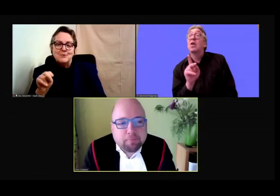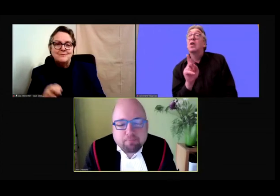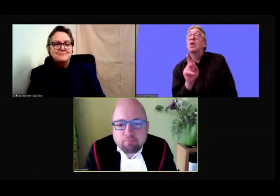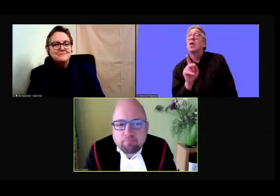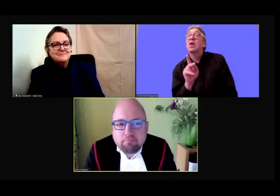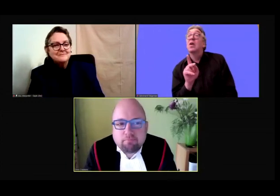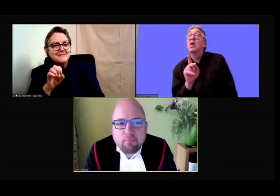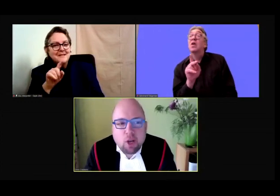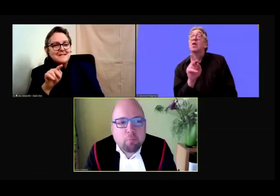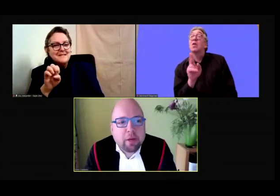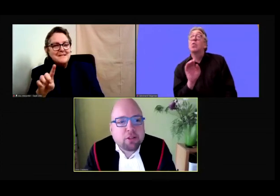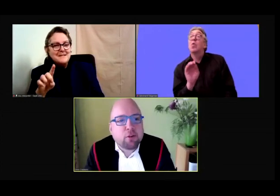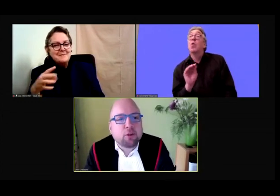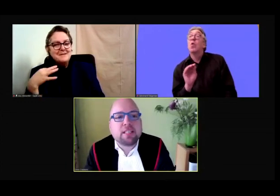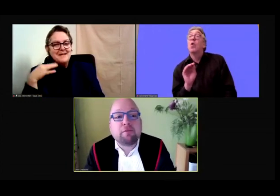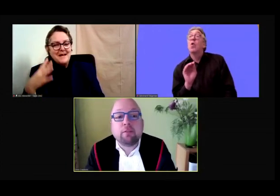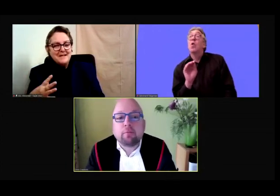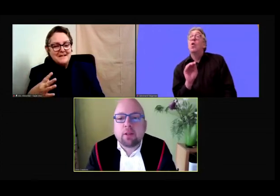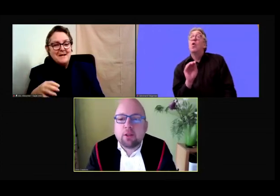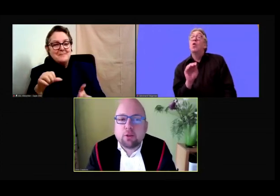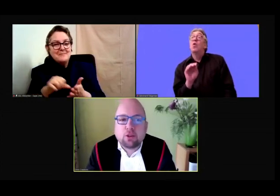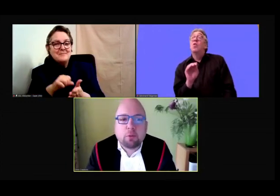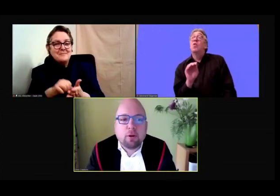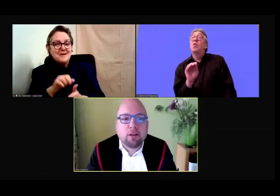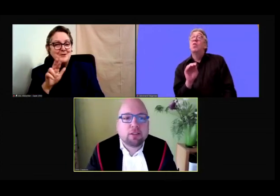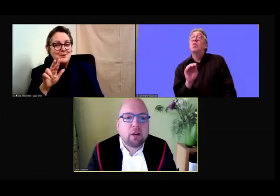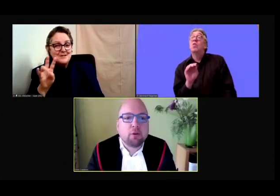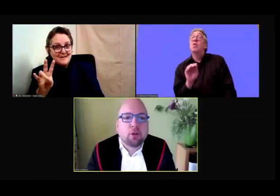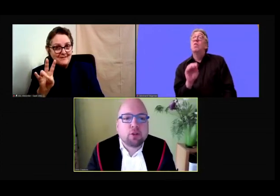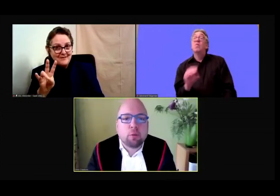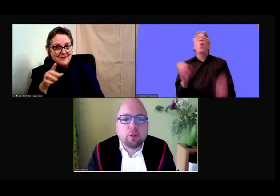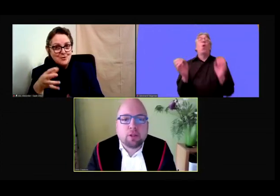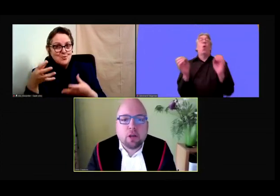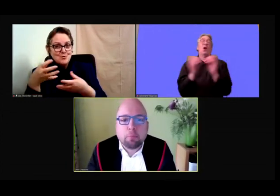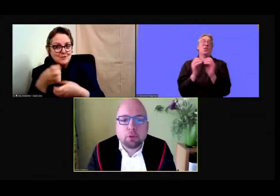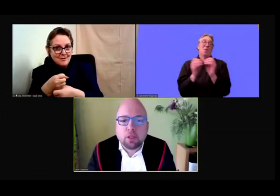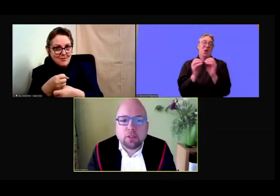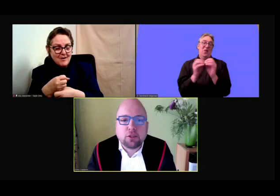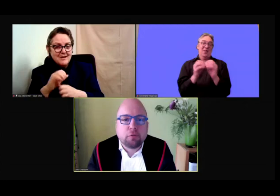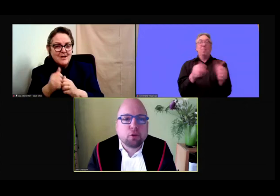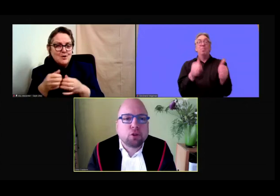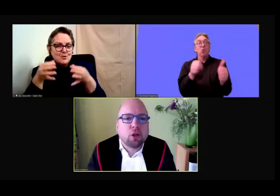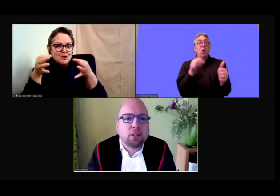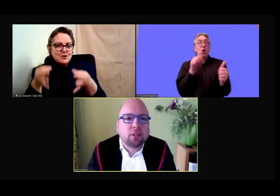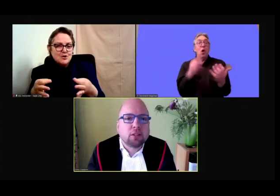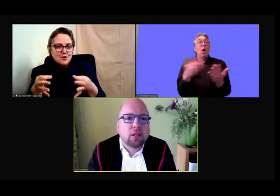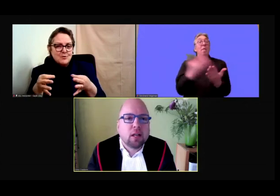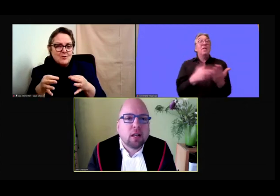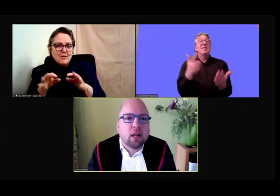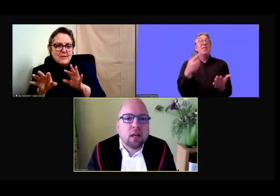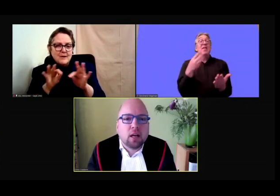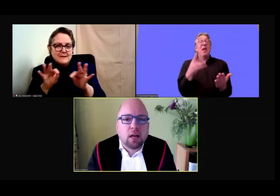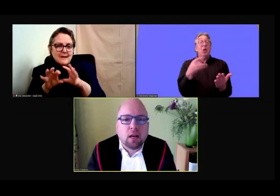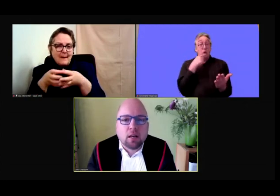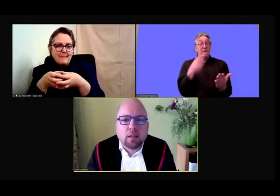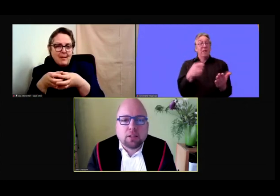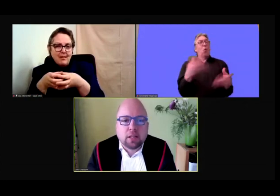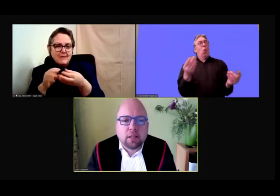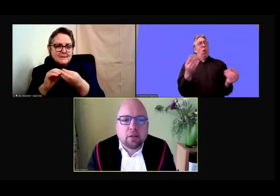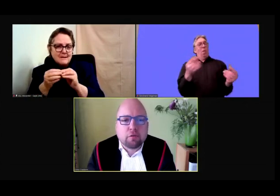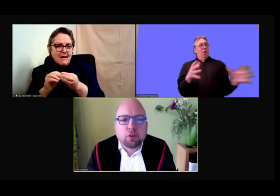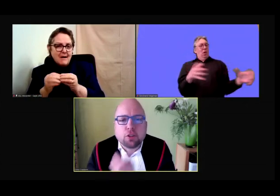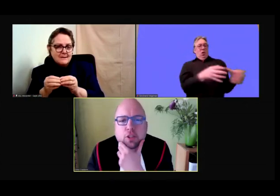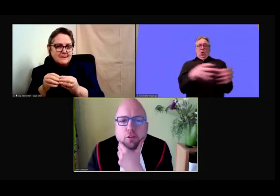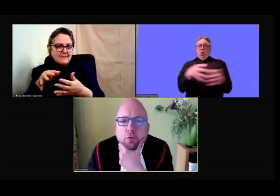Esteemed candidates, on page 37, you summarize how you determined the sample sizes of your studies